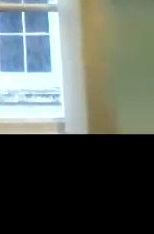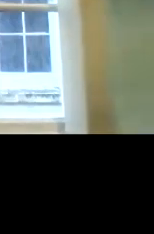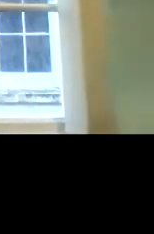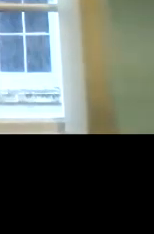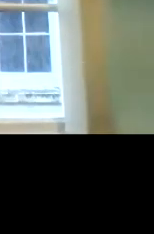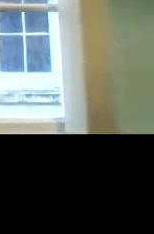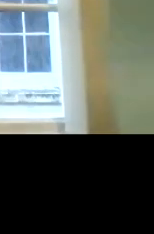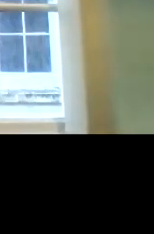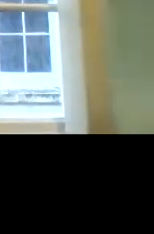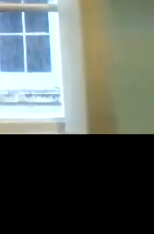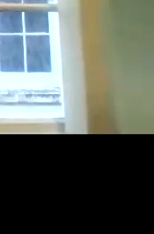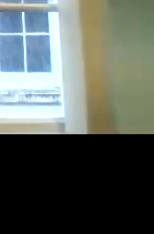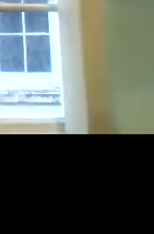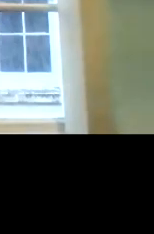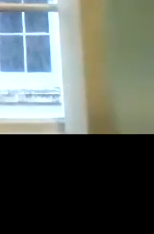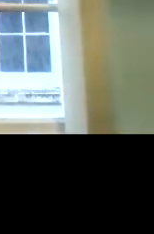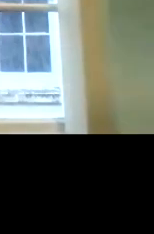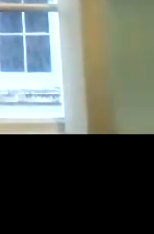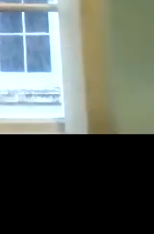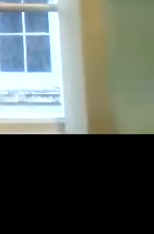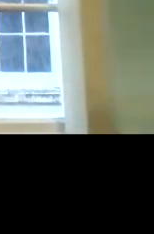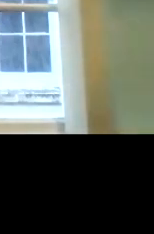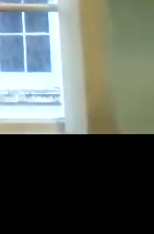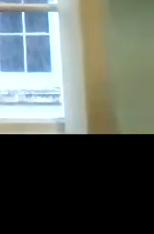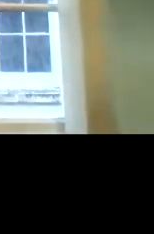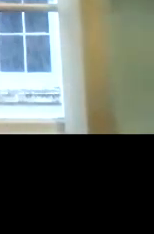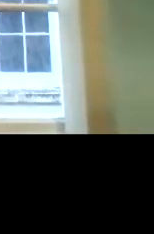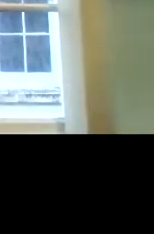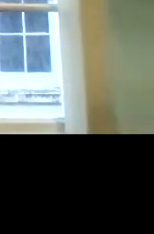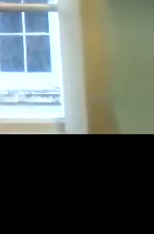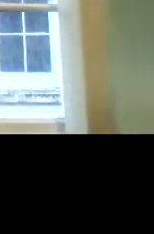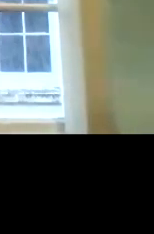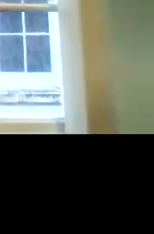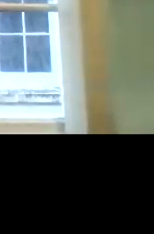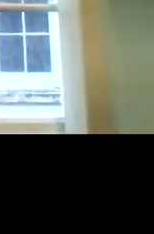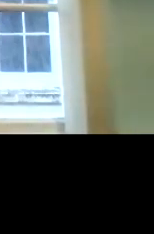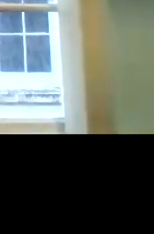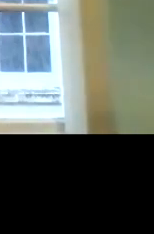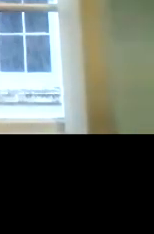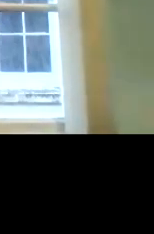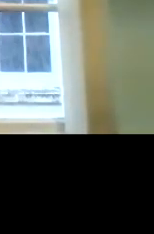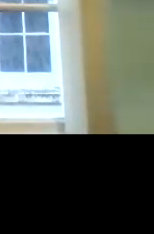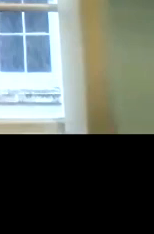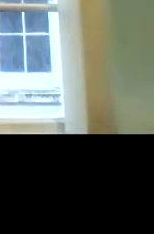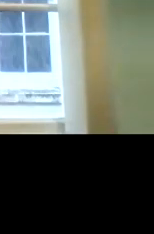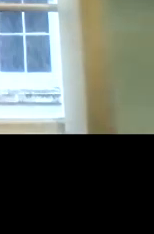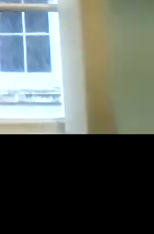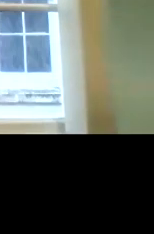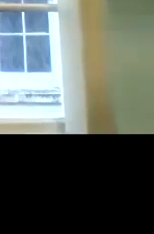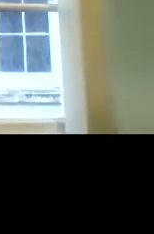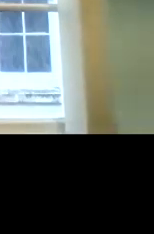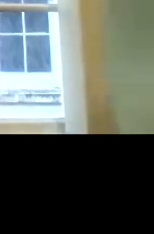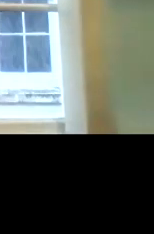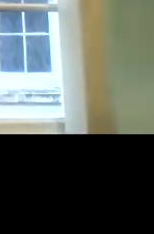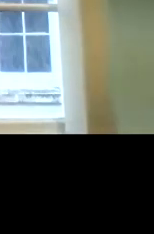another wee question, and they're asking about, was Pilates and yoga, does that relate to the pelvic floor? Yes, it does, because when we're